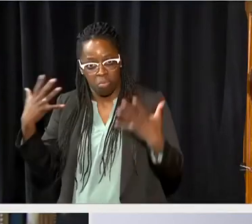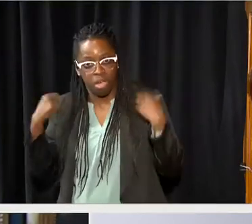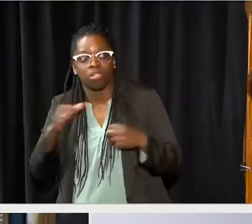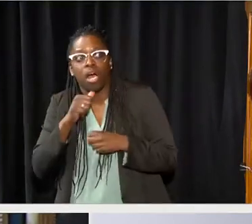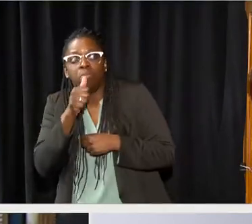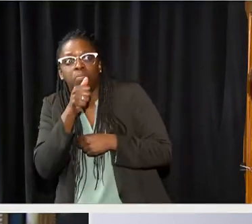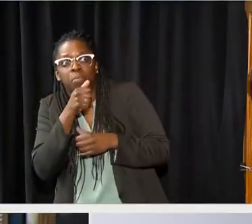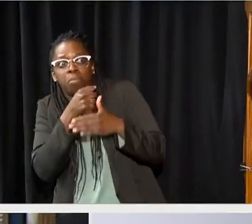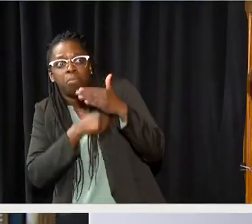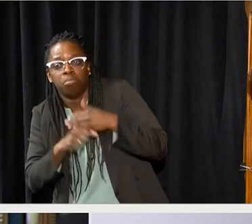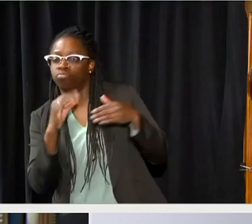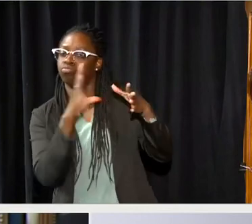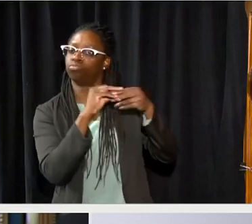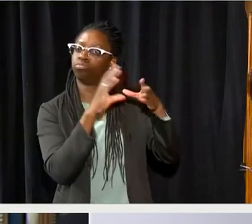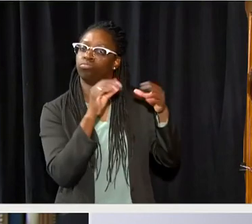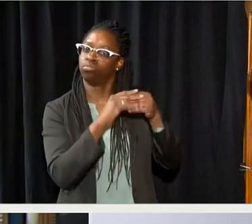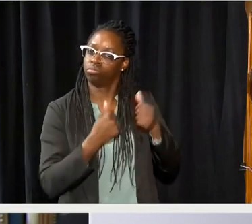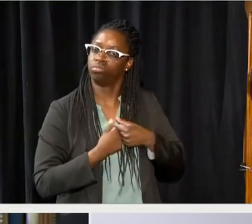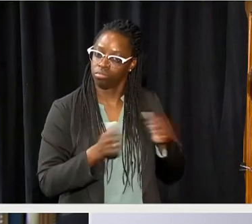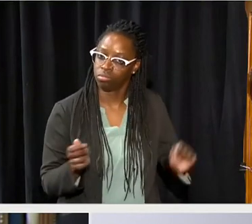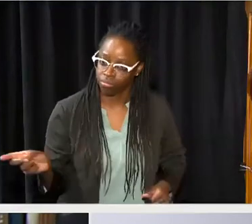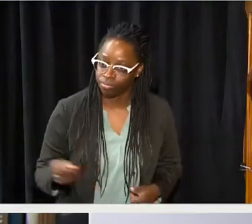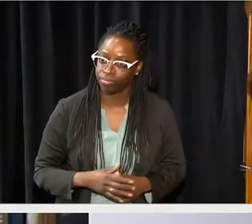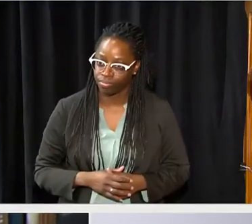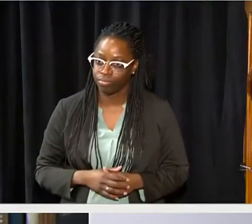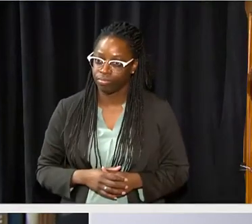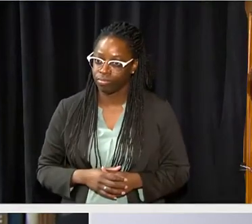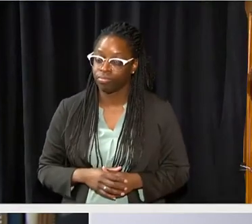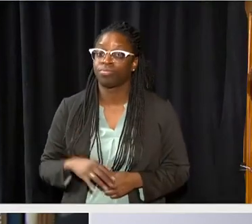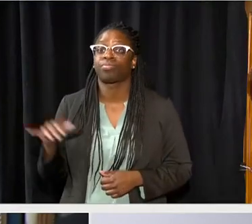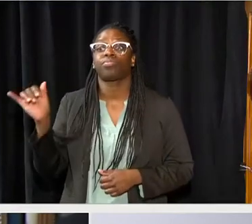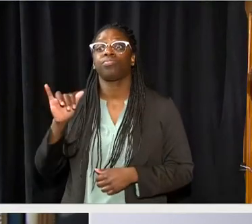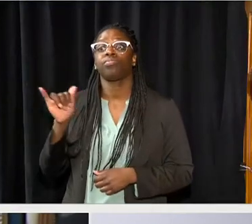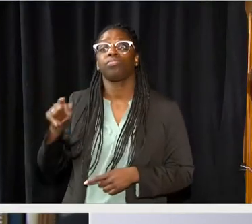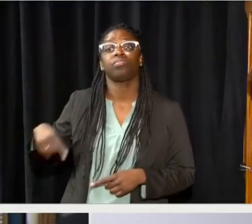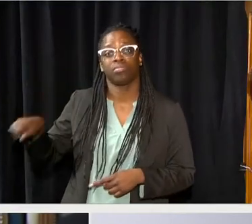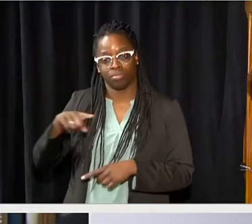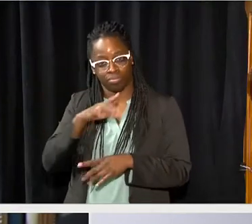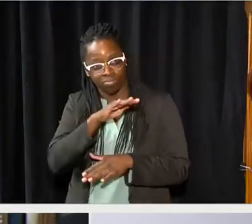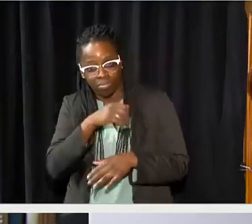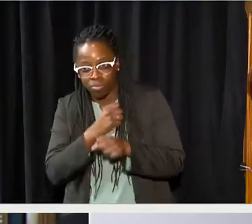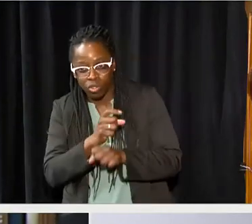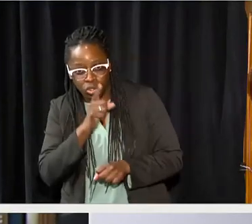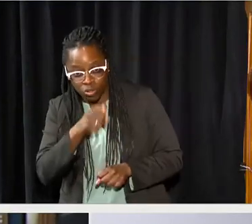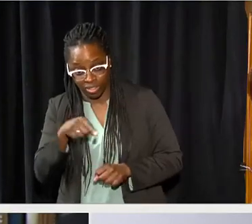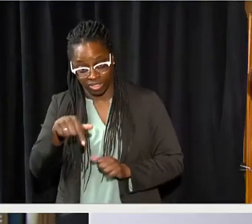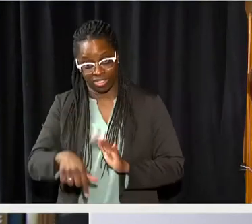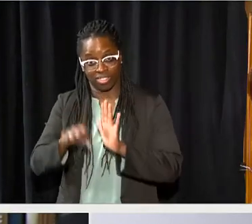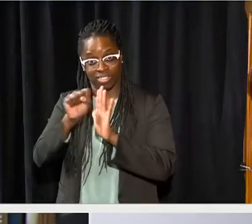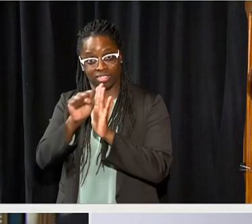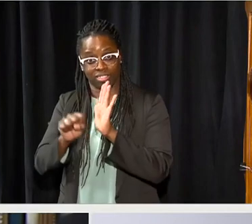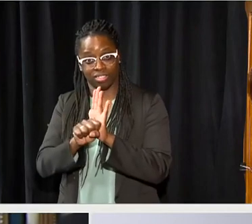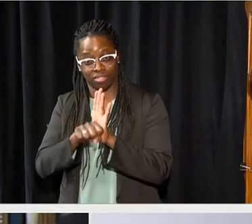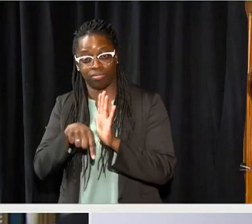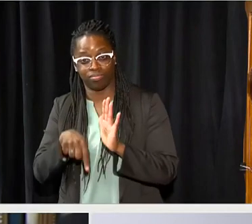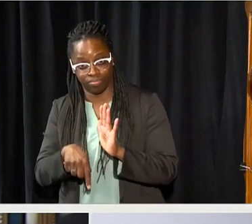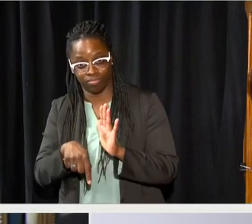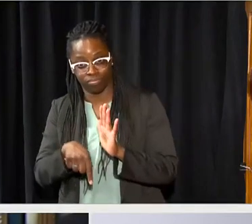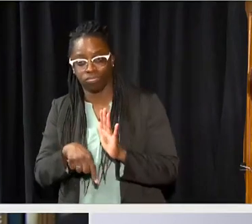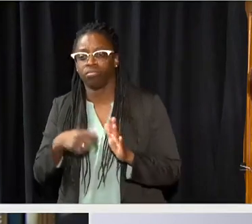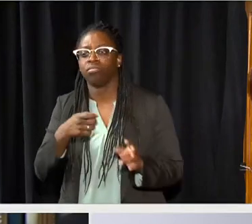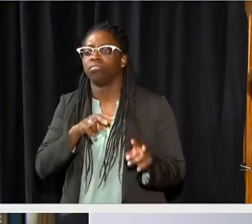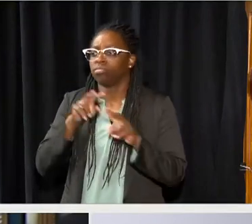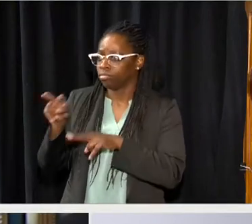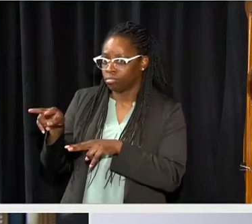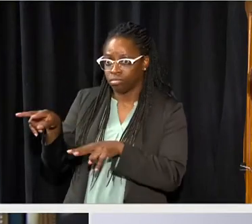I know I look forward to continuing to work to make sure that in this state, mental health is valued just